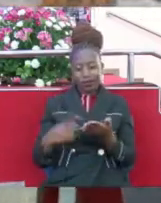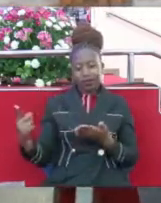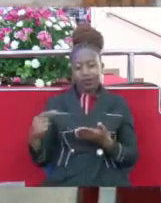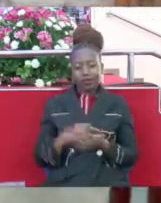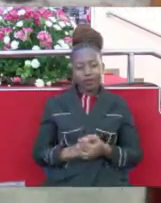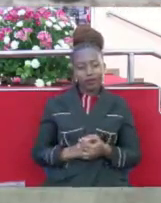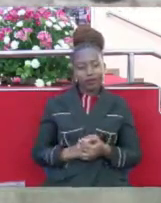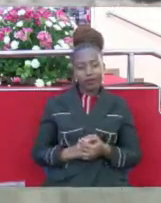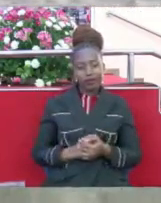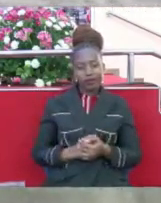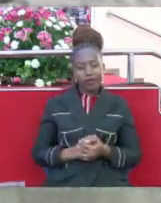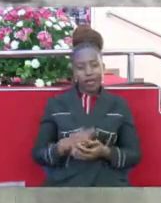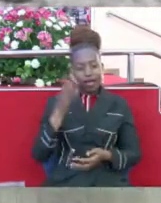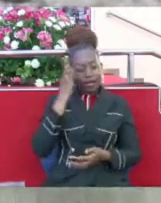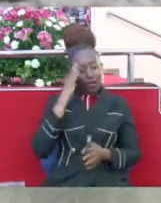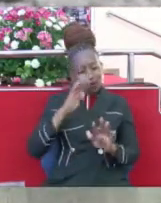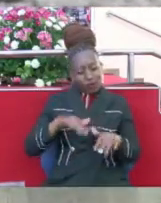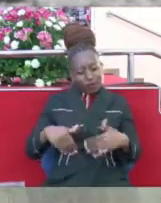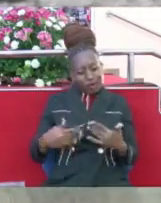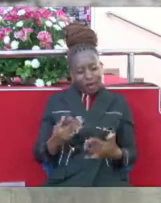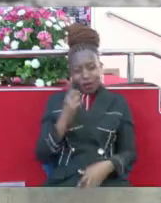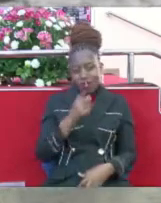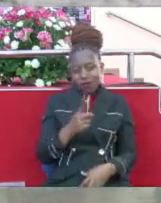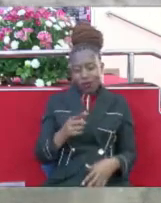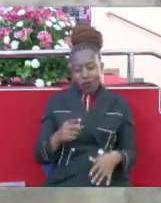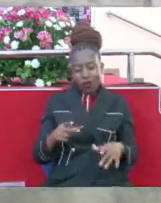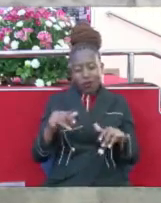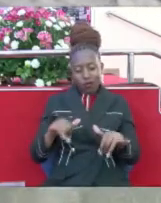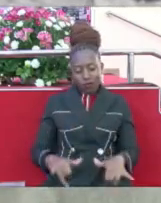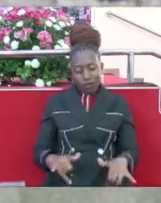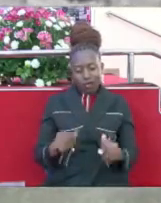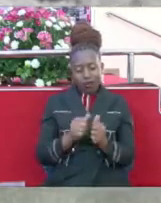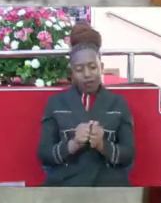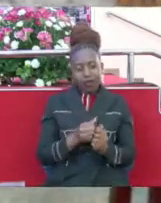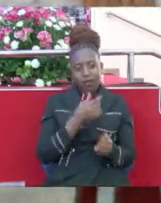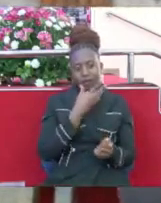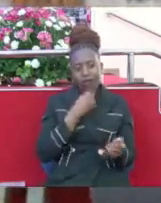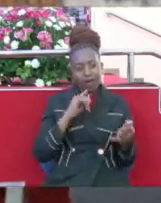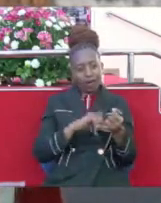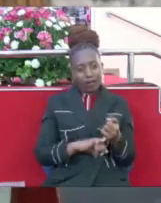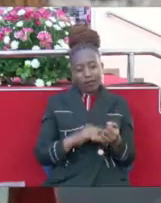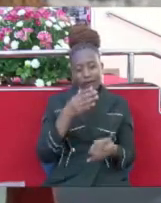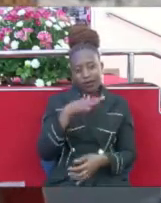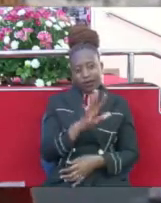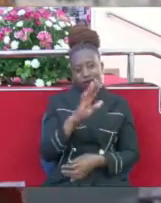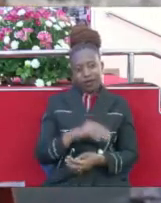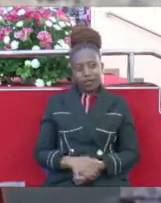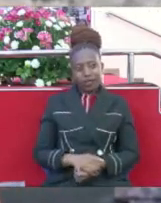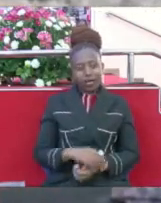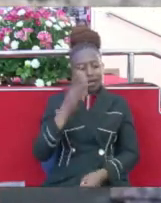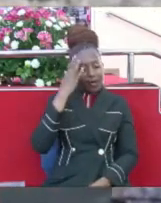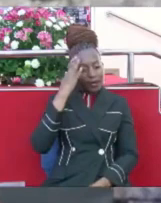He knows the way you've been living with your spouse in the house. He knows literally everything about